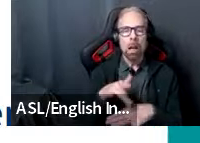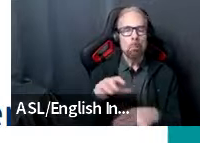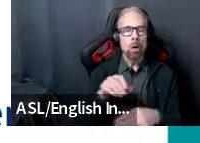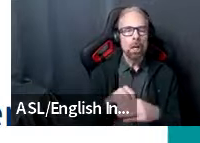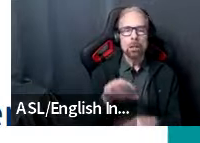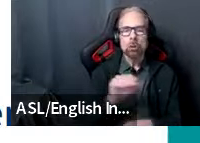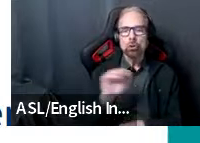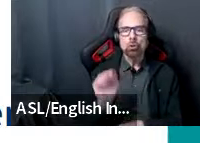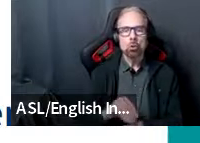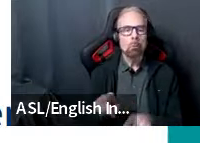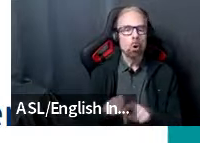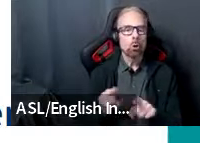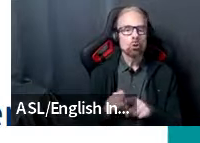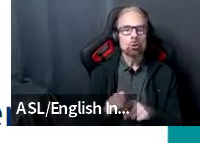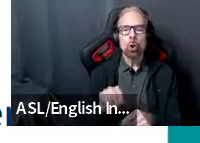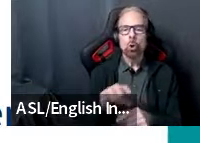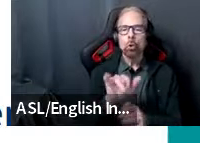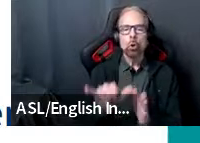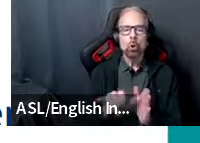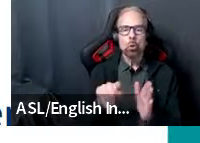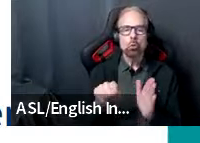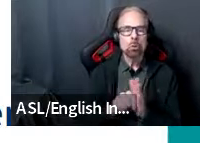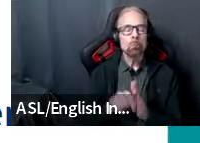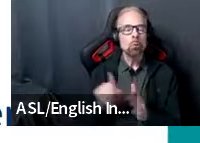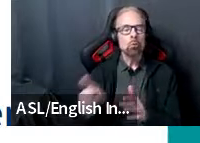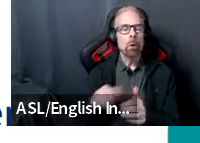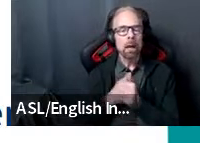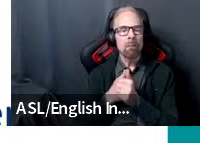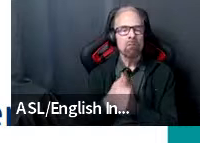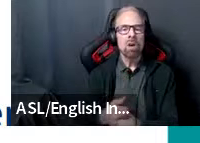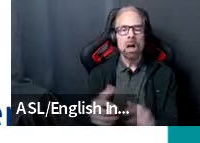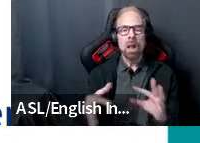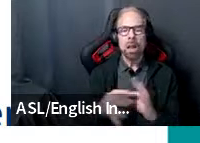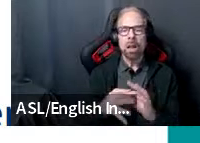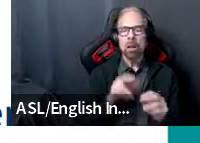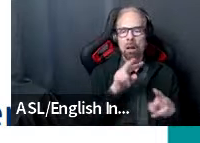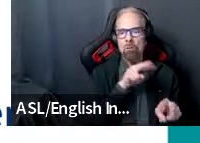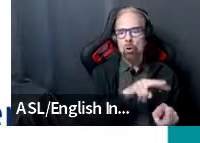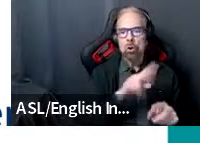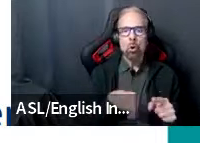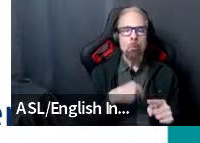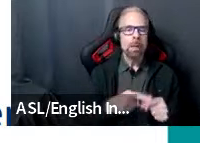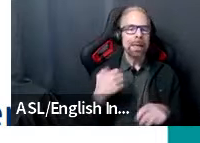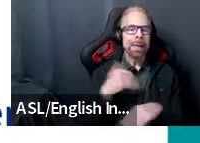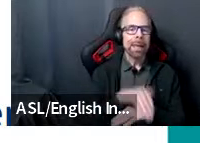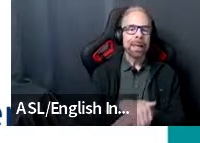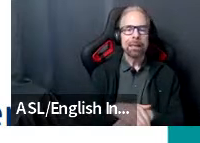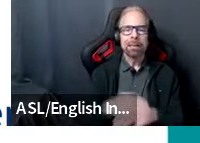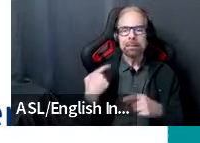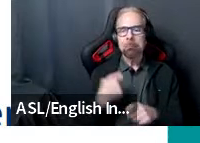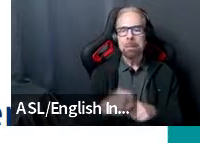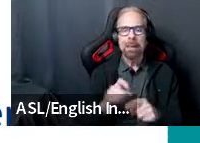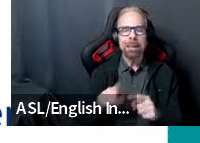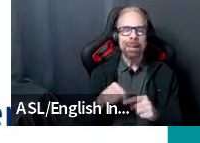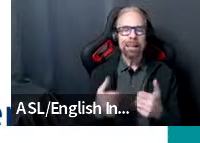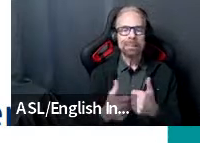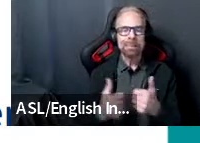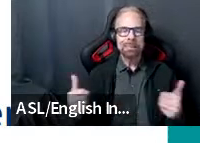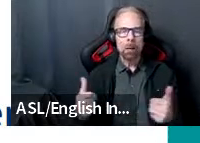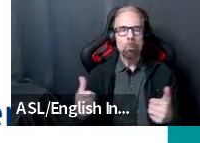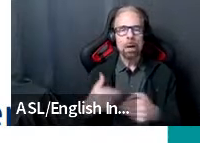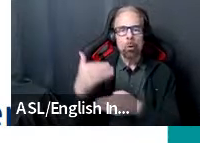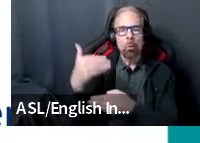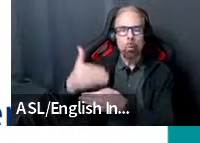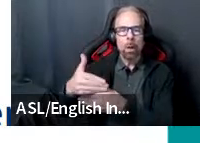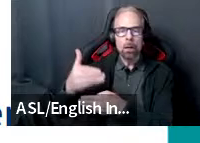YouTube. Users can follow the link below to view both English and Spanish captions in a separate browser window.